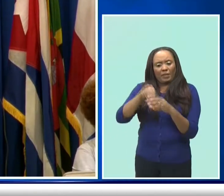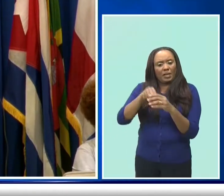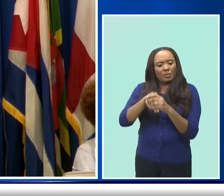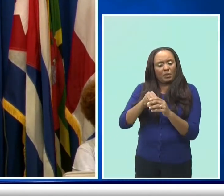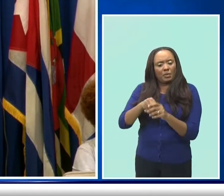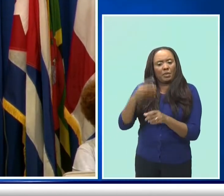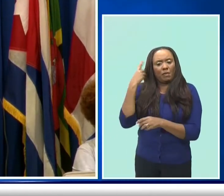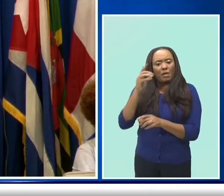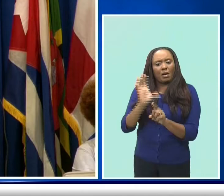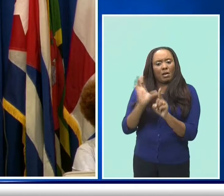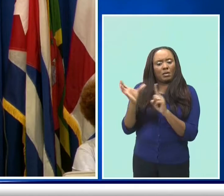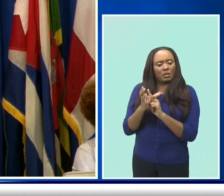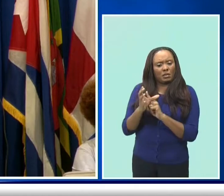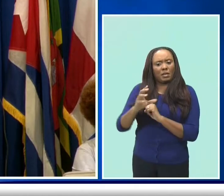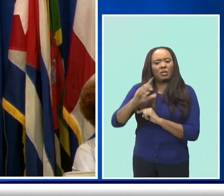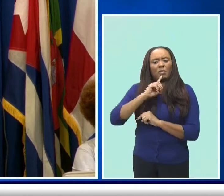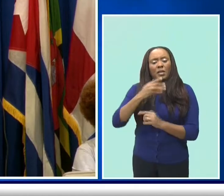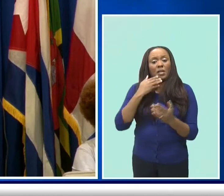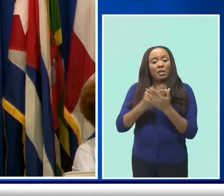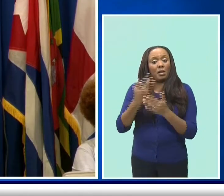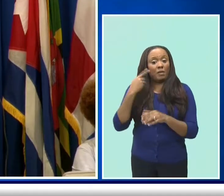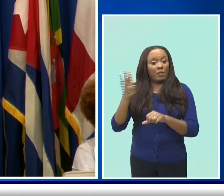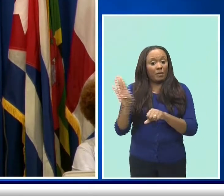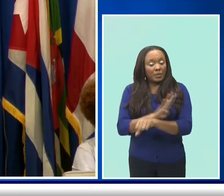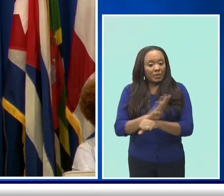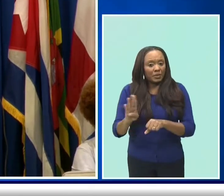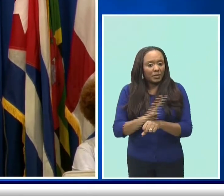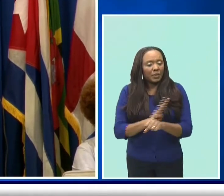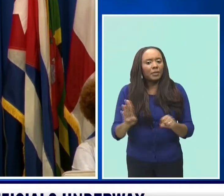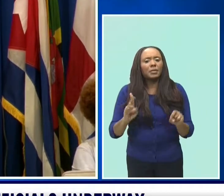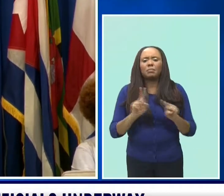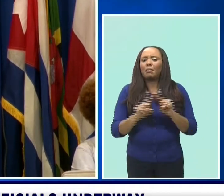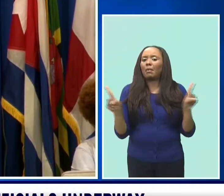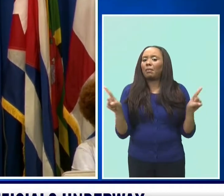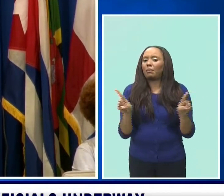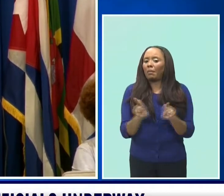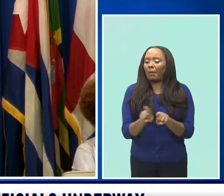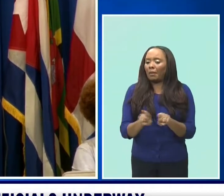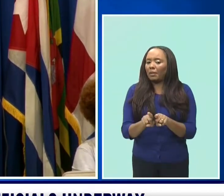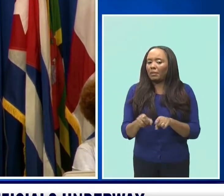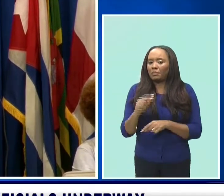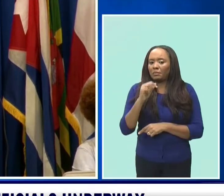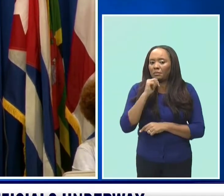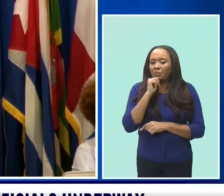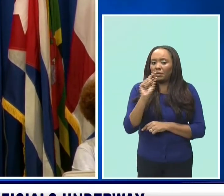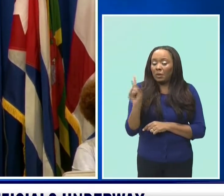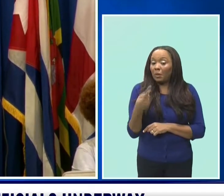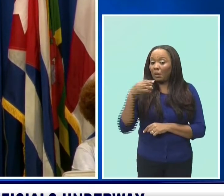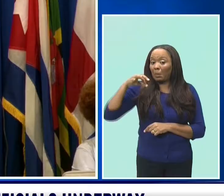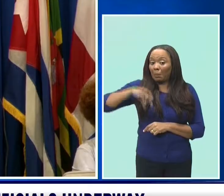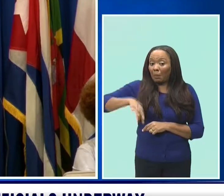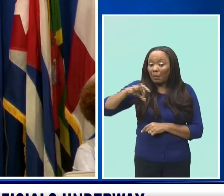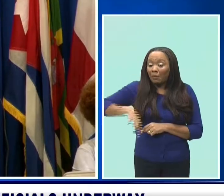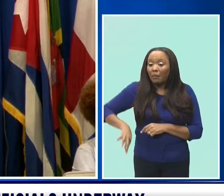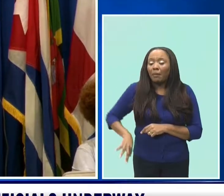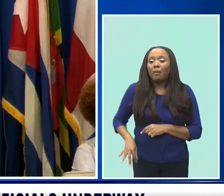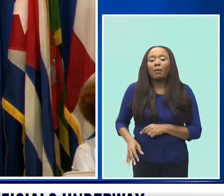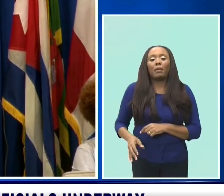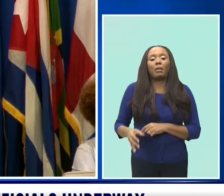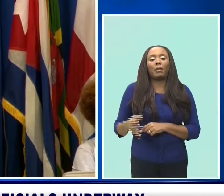sector is a viable business, but it is also not only for profits or